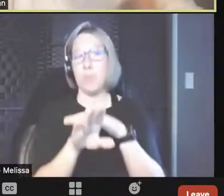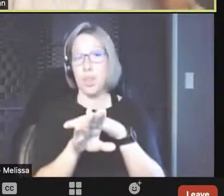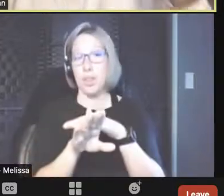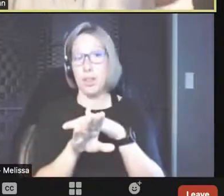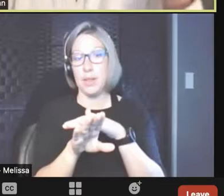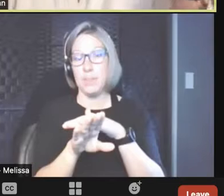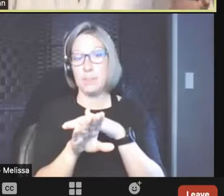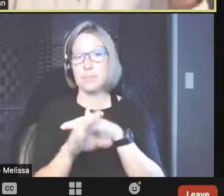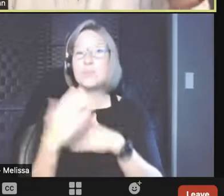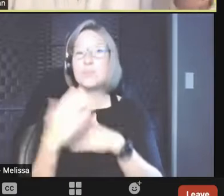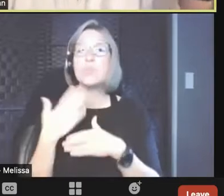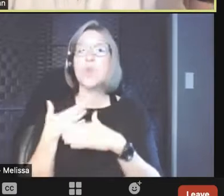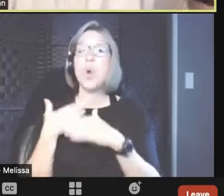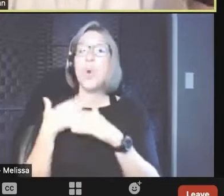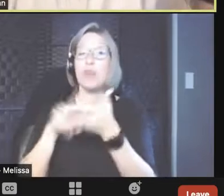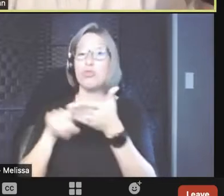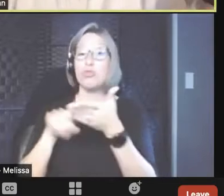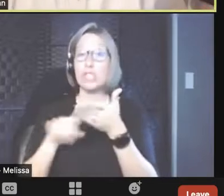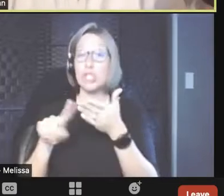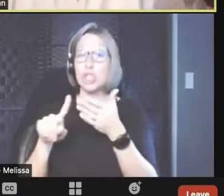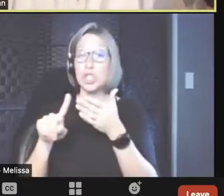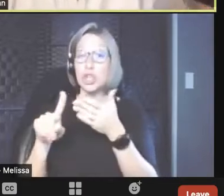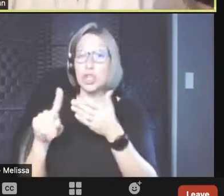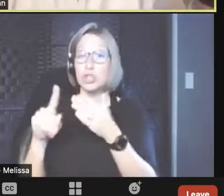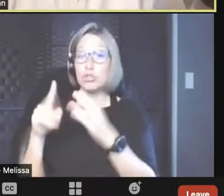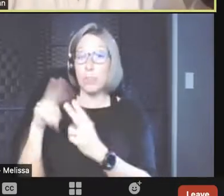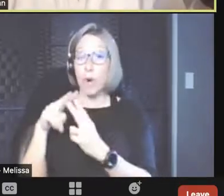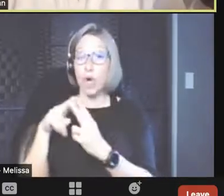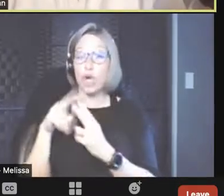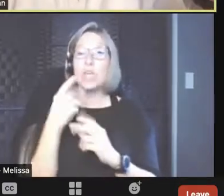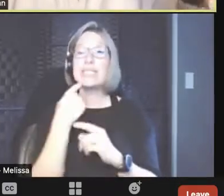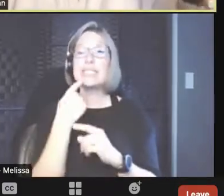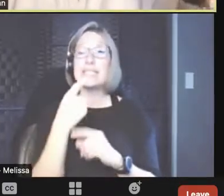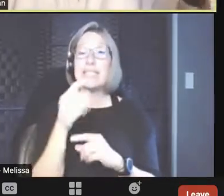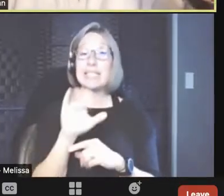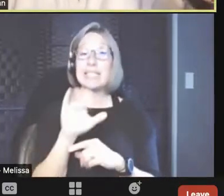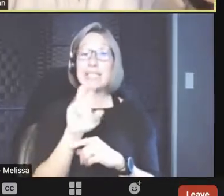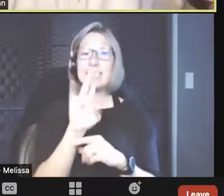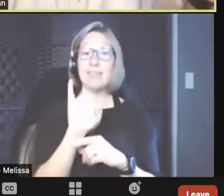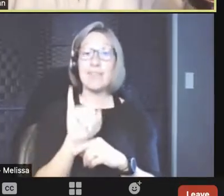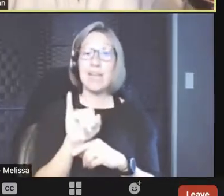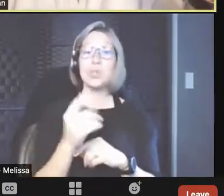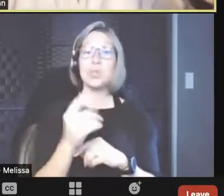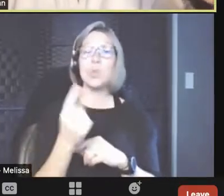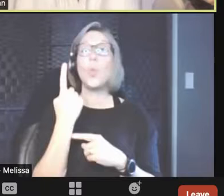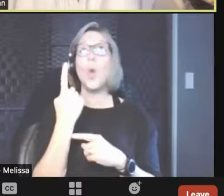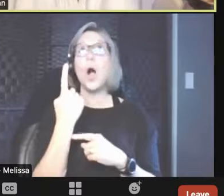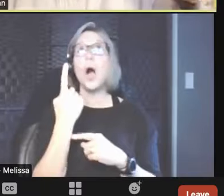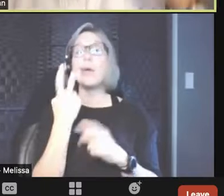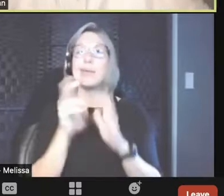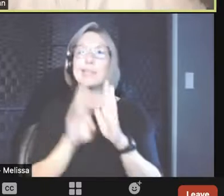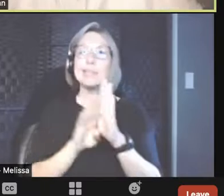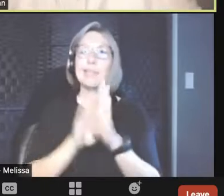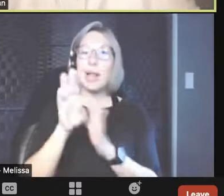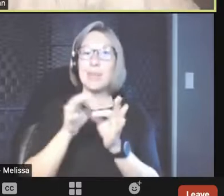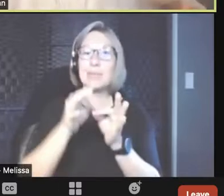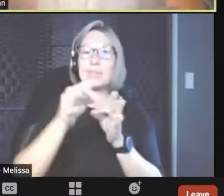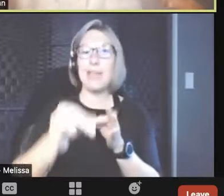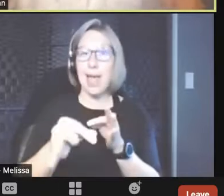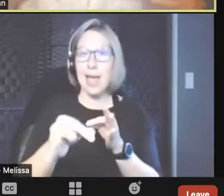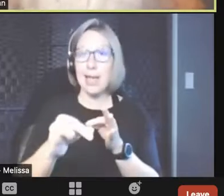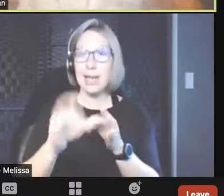that CVI is like one gigantic developmental delay of the visual system. This was a really helpful explanation for me. And he said, if